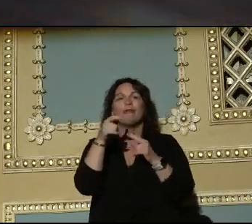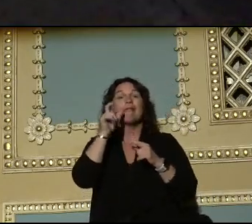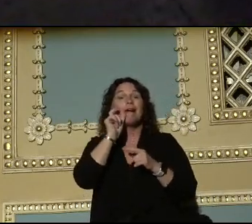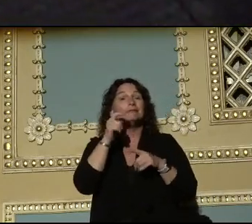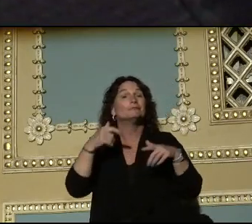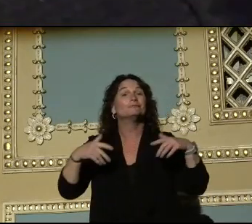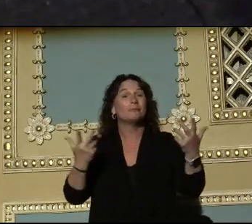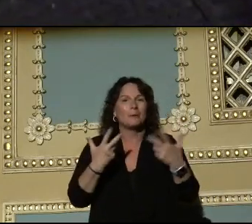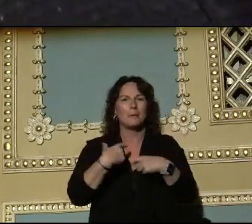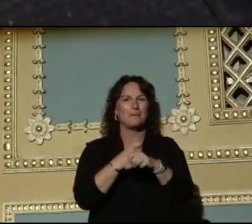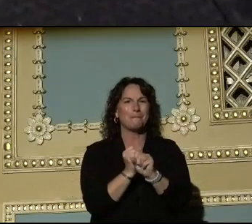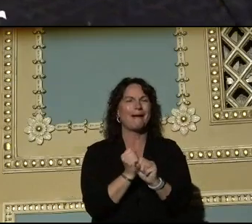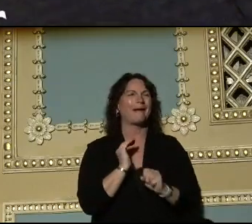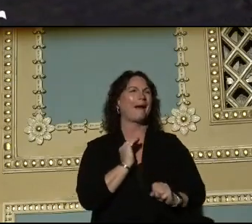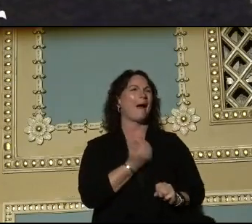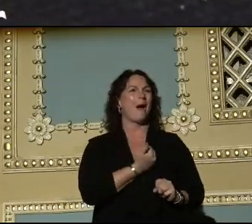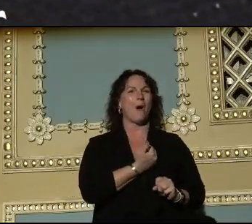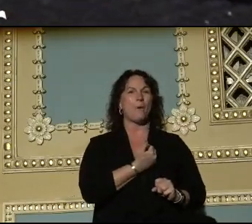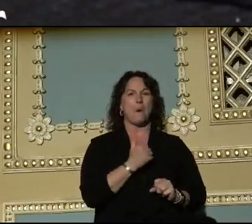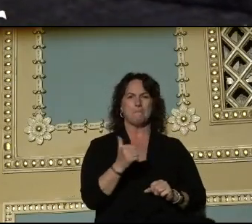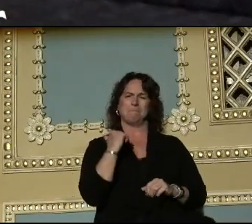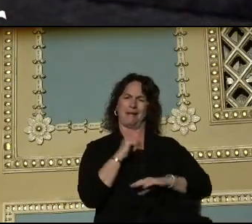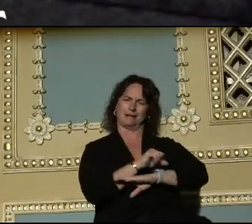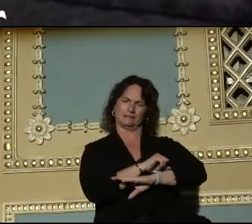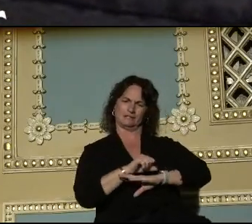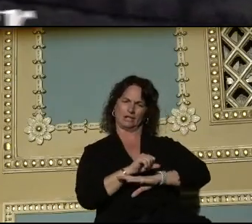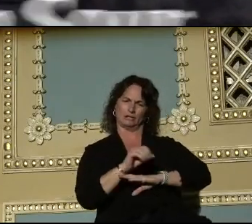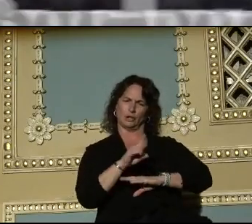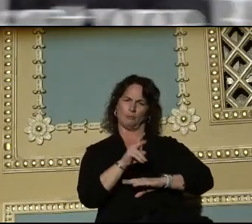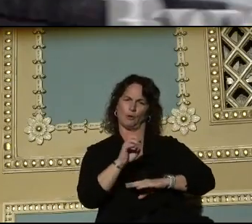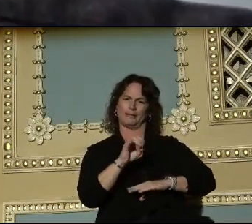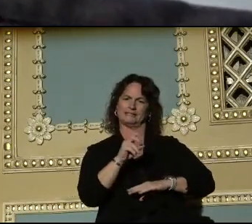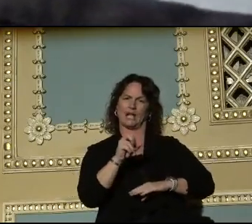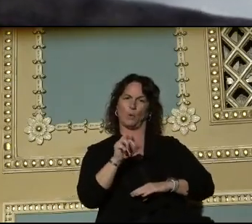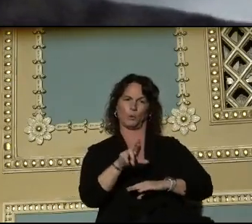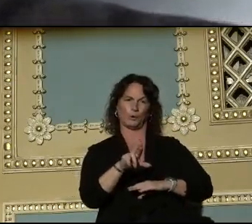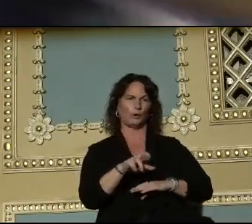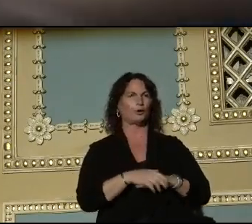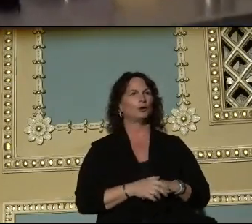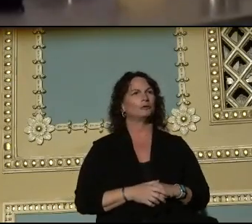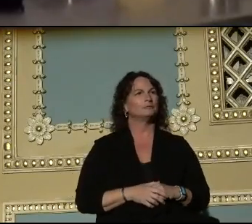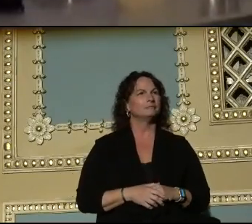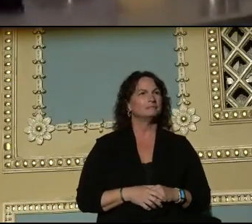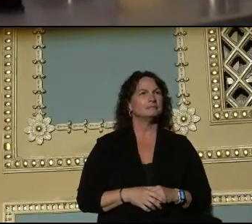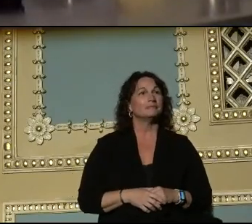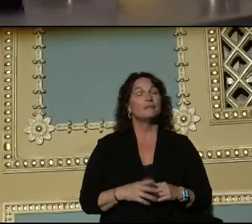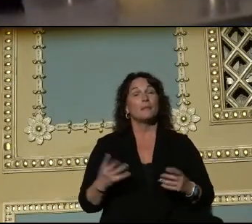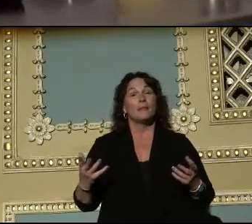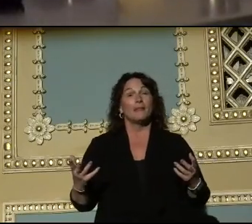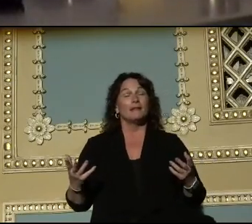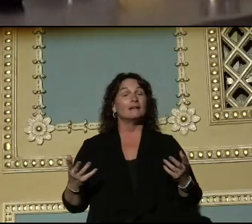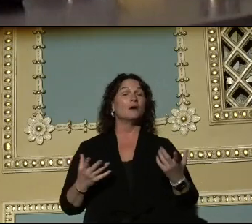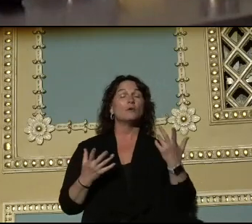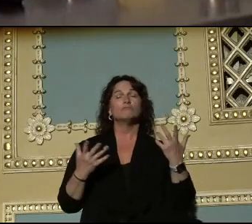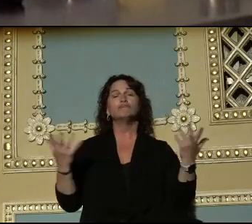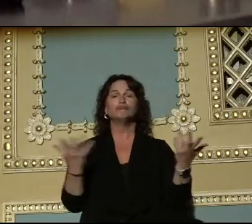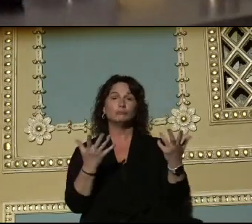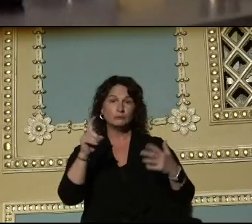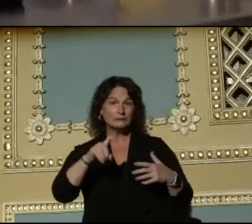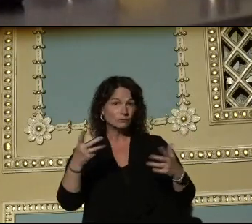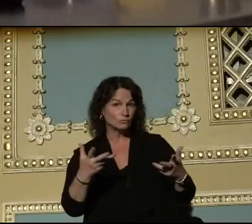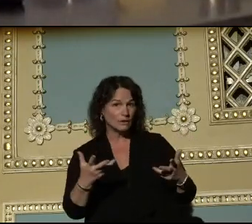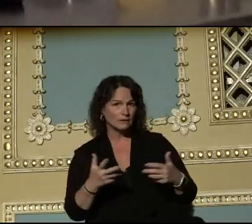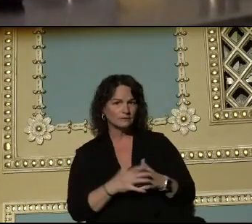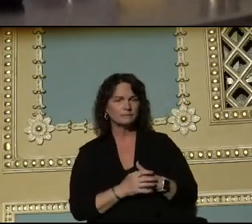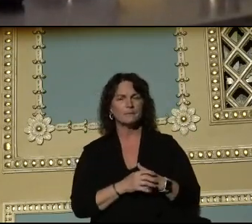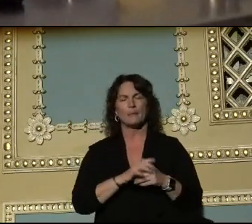making our Backstage Bourbon Sour. And there are some ingredients you guys are gonna need. So to start, we're gonna